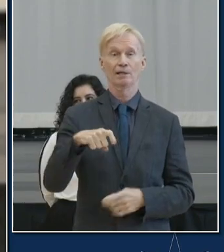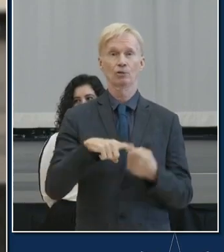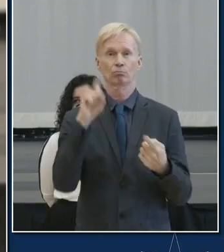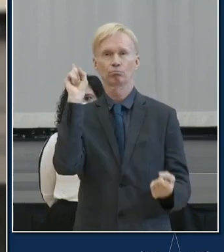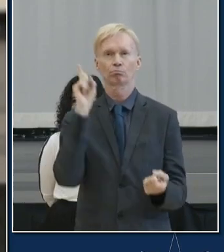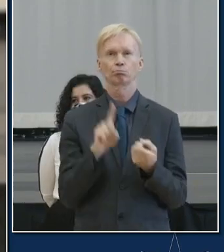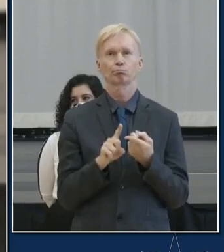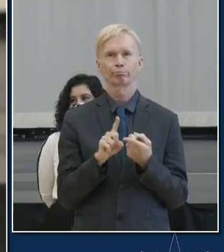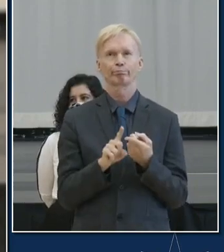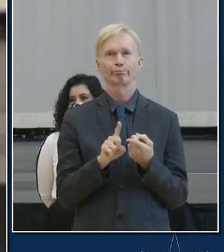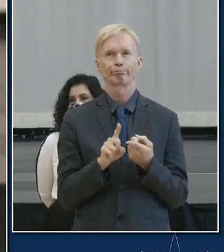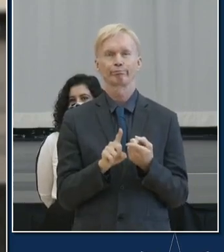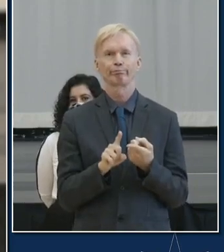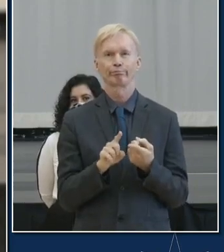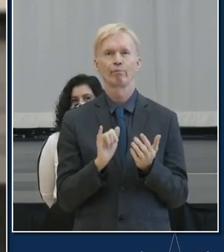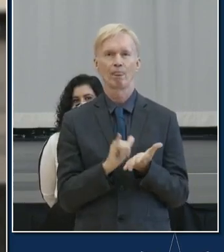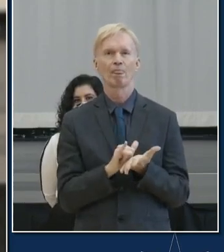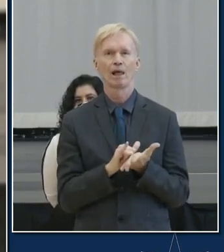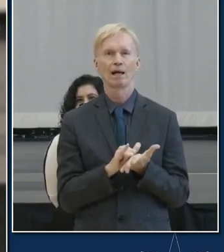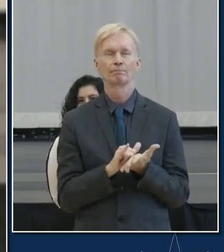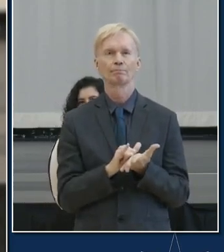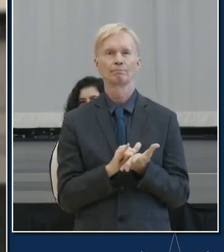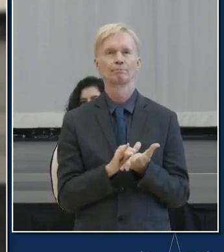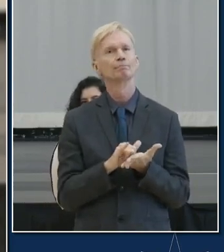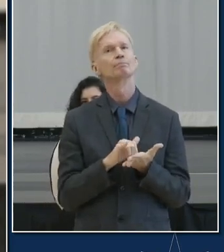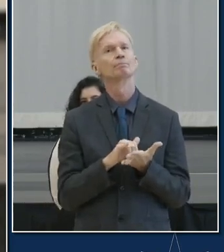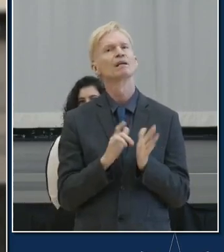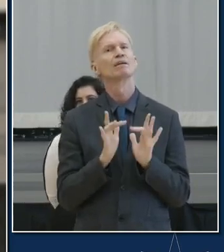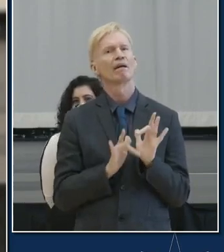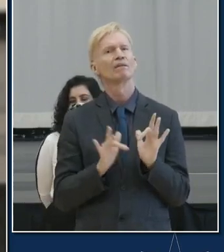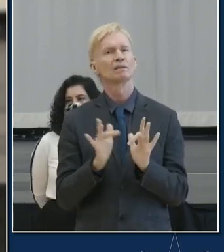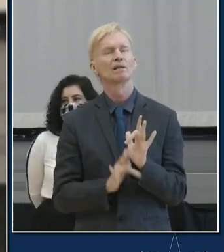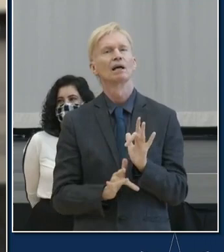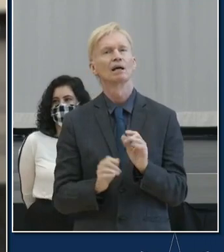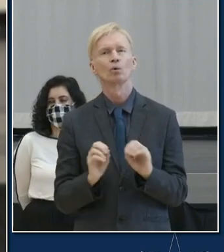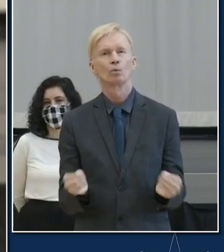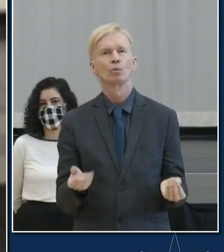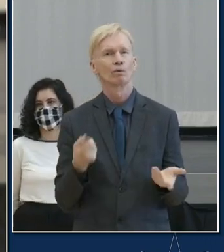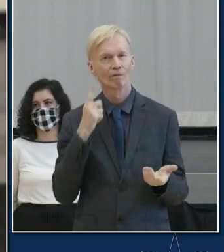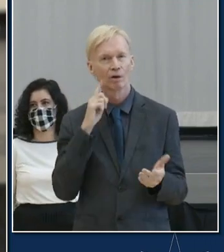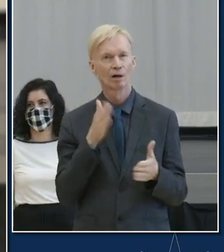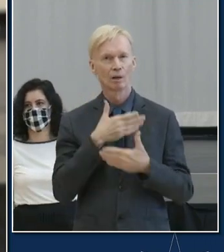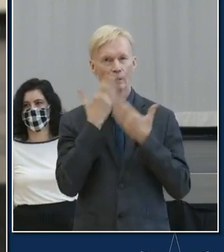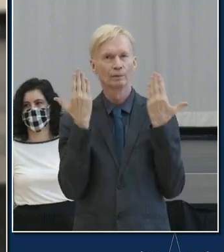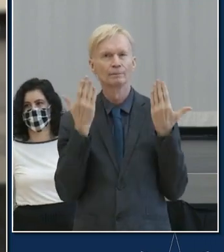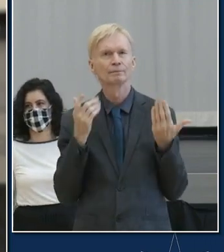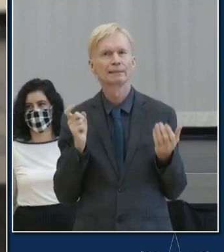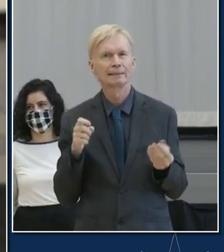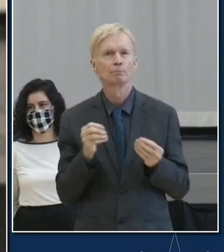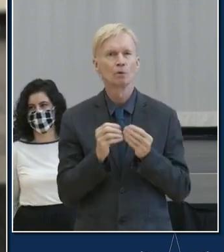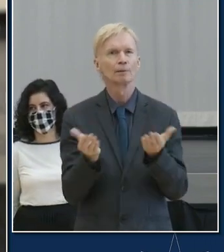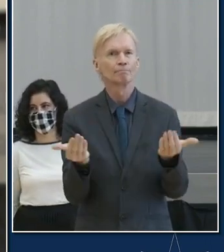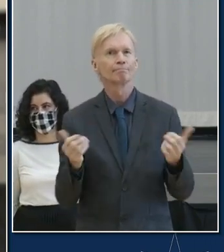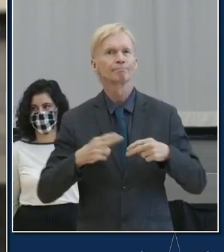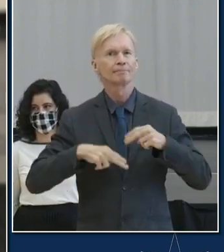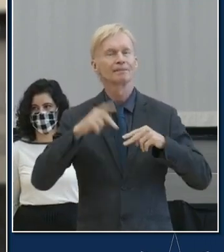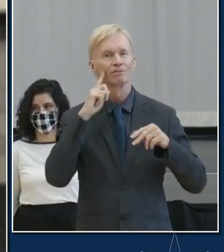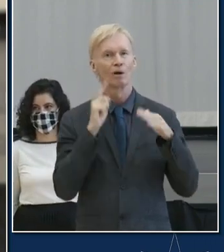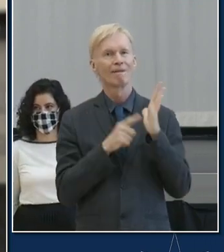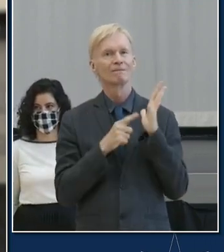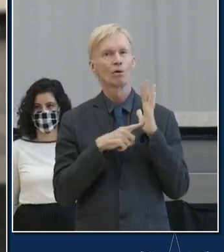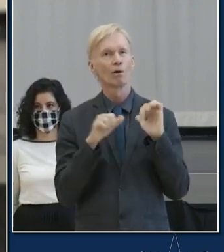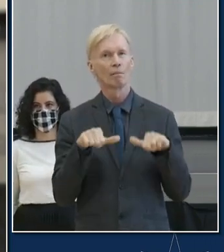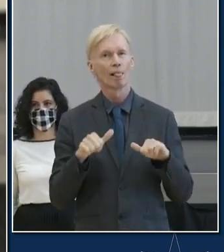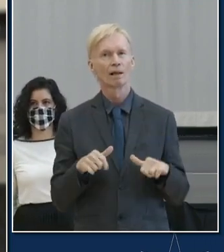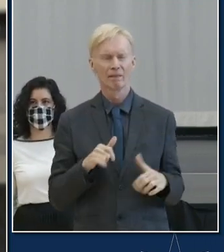the level and the level of deficit that we have in affordable housing. Everything that I know about this project is it's a good,